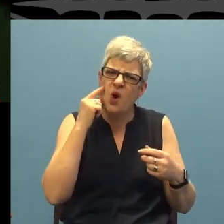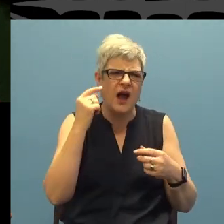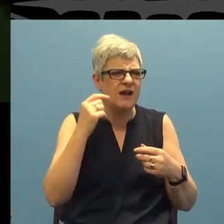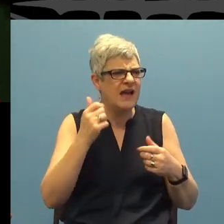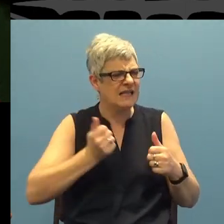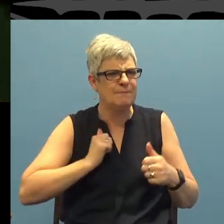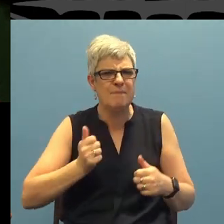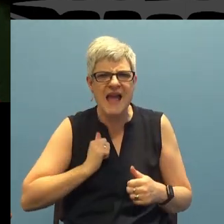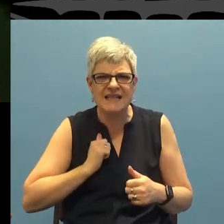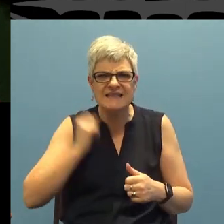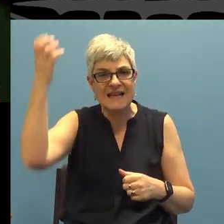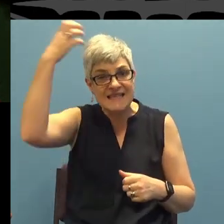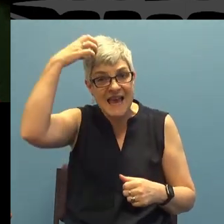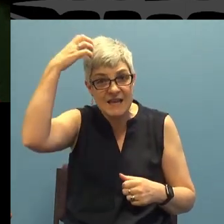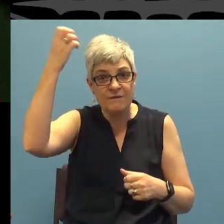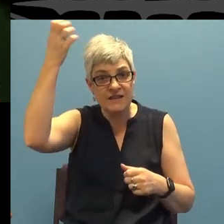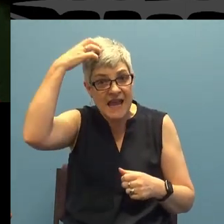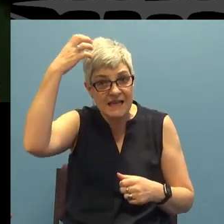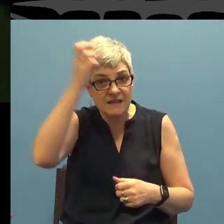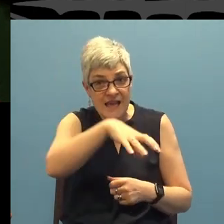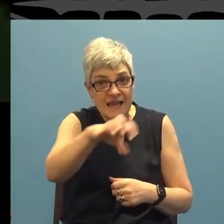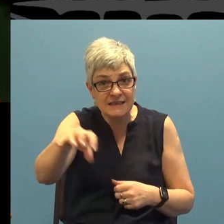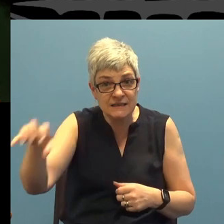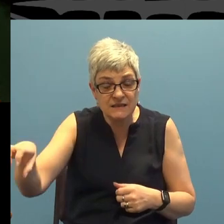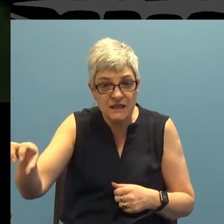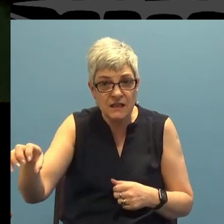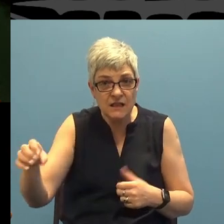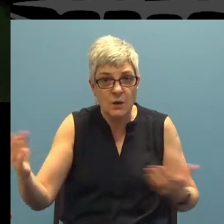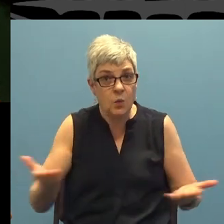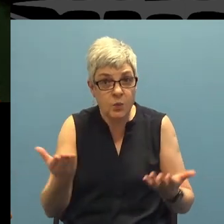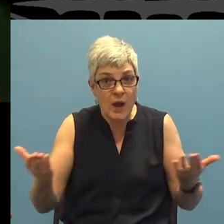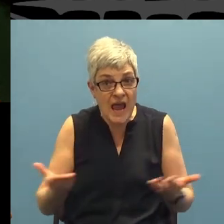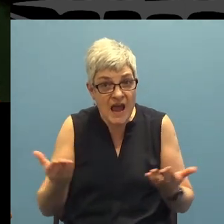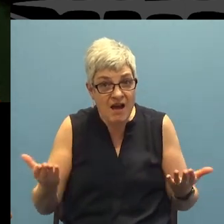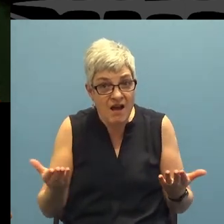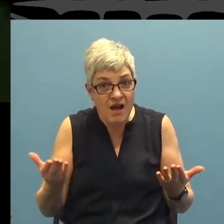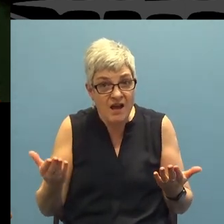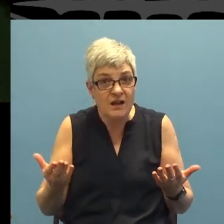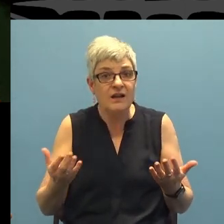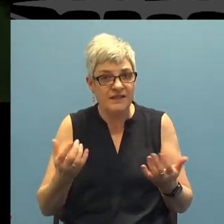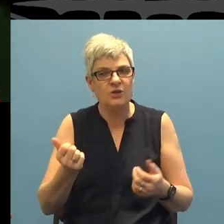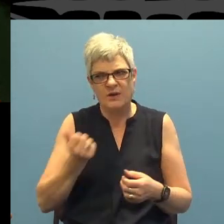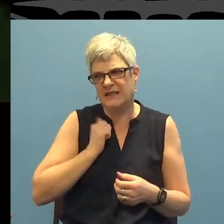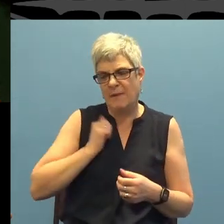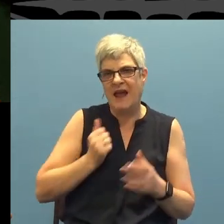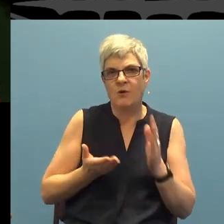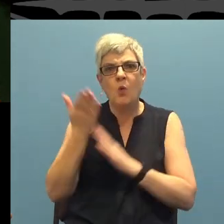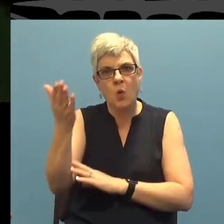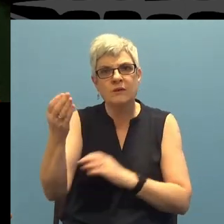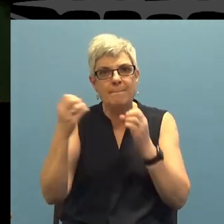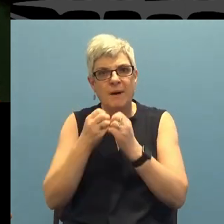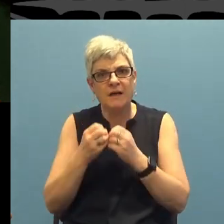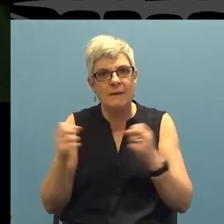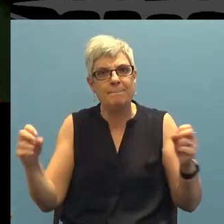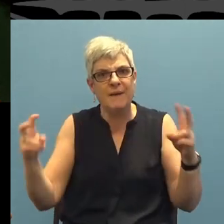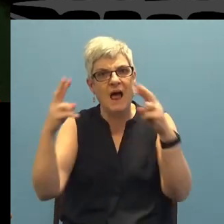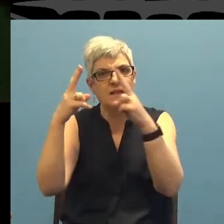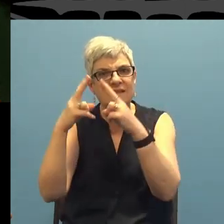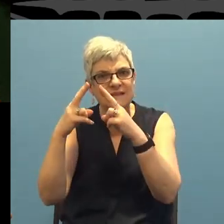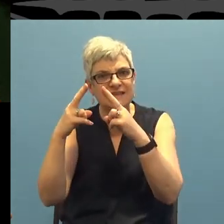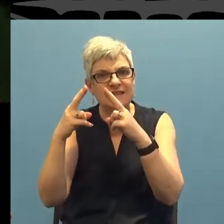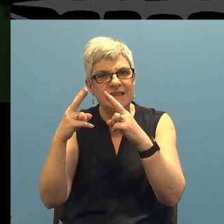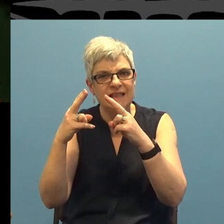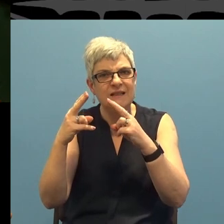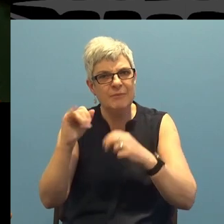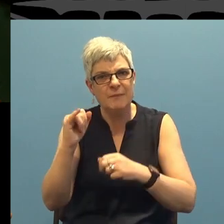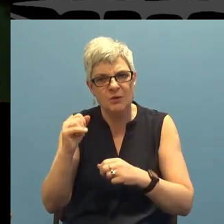today that a King of Kings was being born in the UK, that then I suppose maybe Buckingham Palace might be the first place that somebody